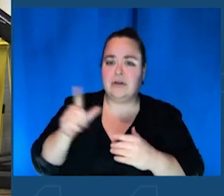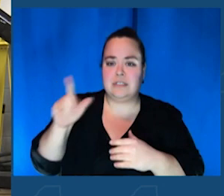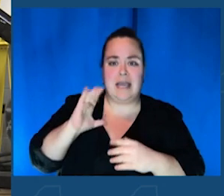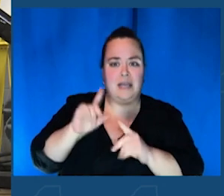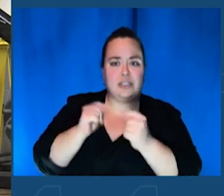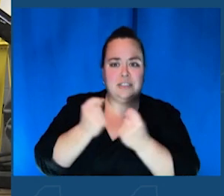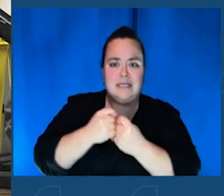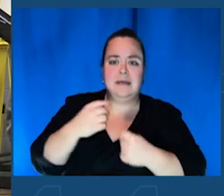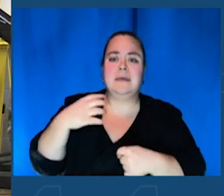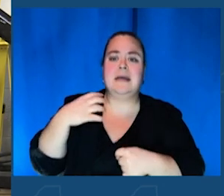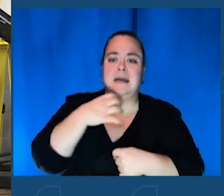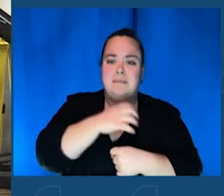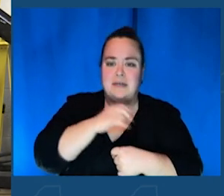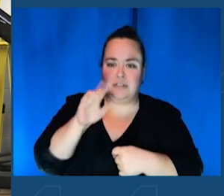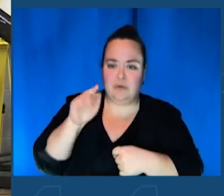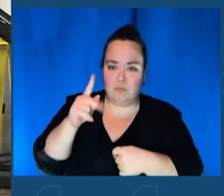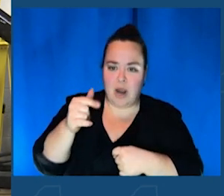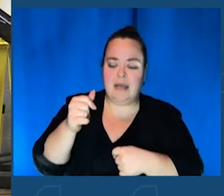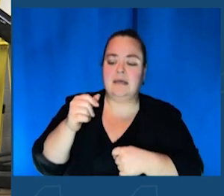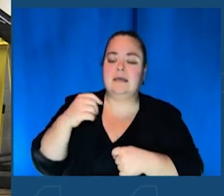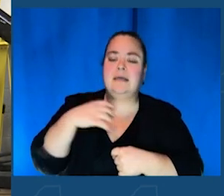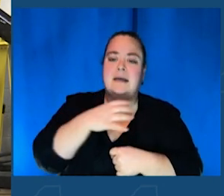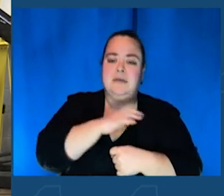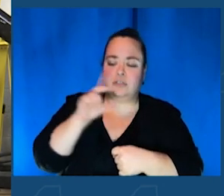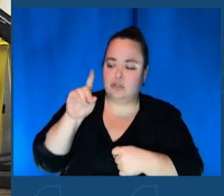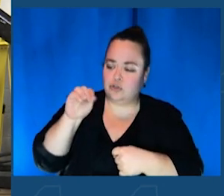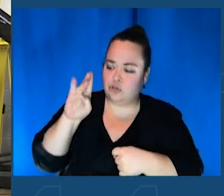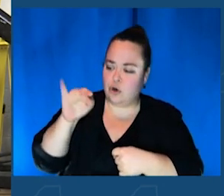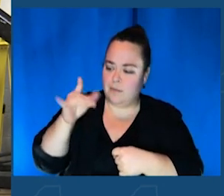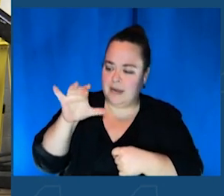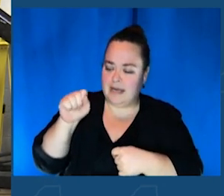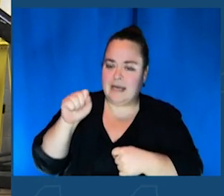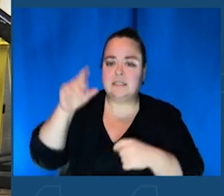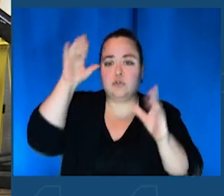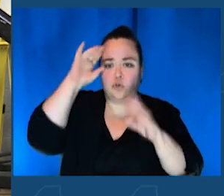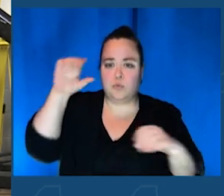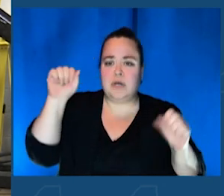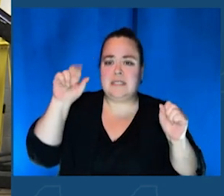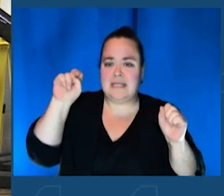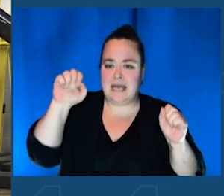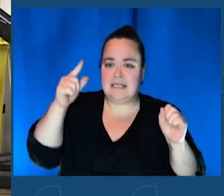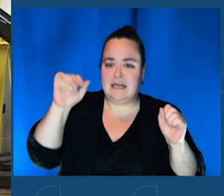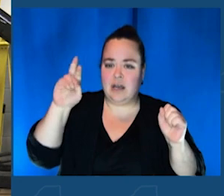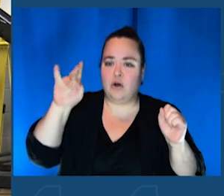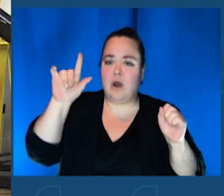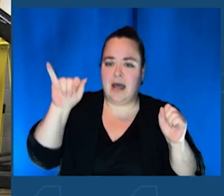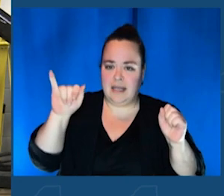Commissioner Dominguez, Superintendent Negrelli, and all the folks associated with